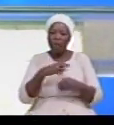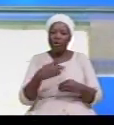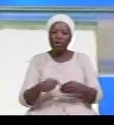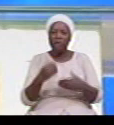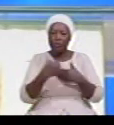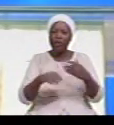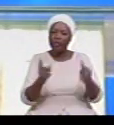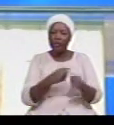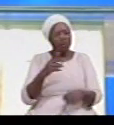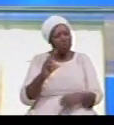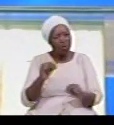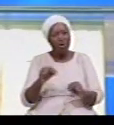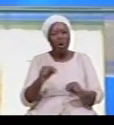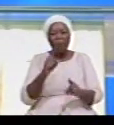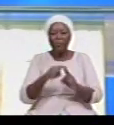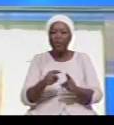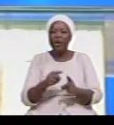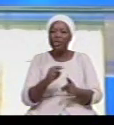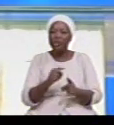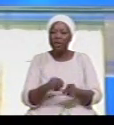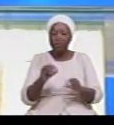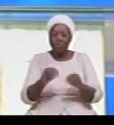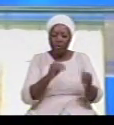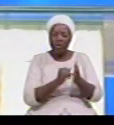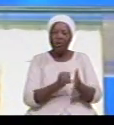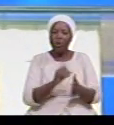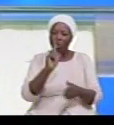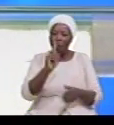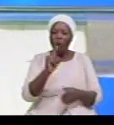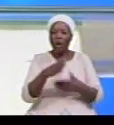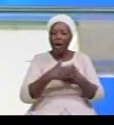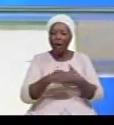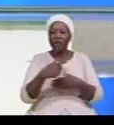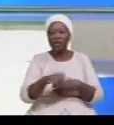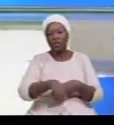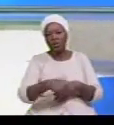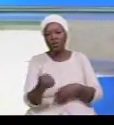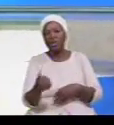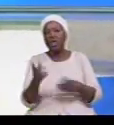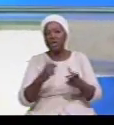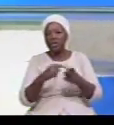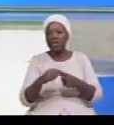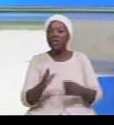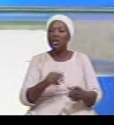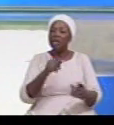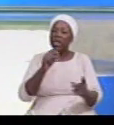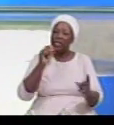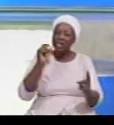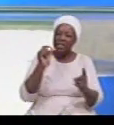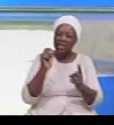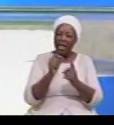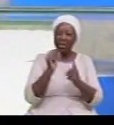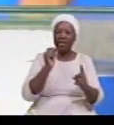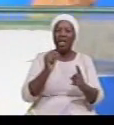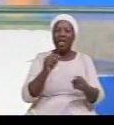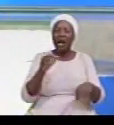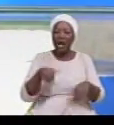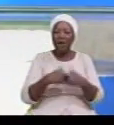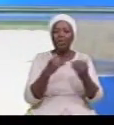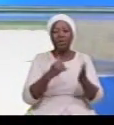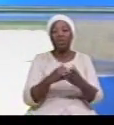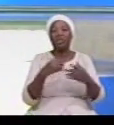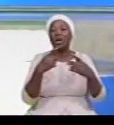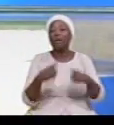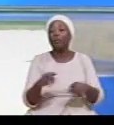in line, one after the other, he said exactly how it happened. And the